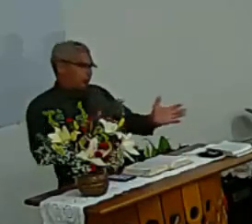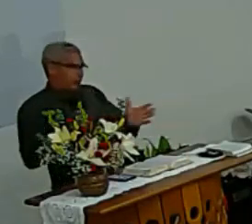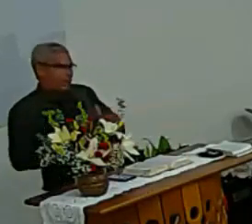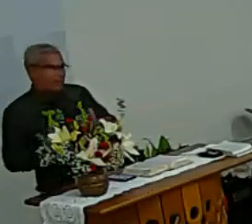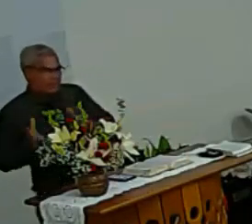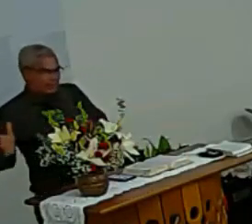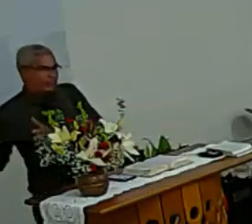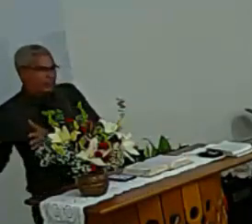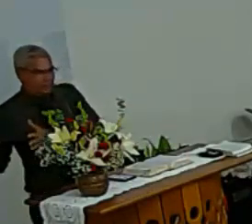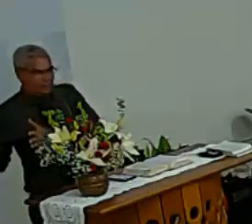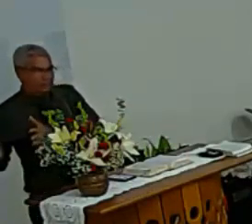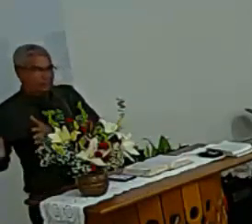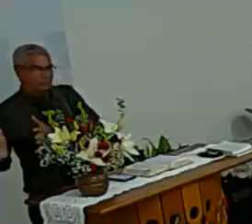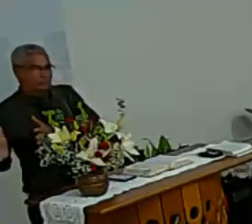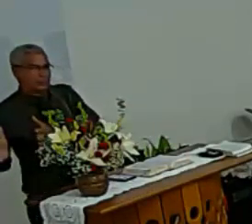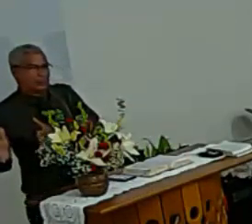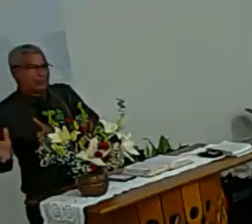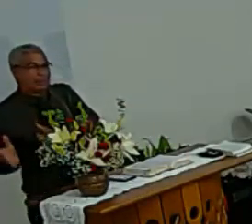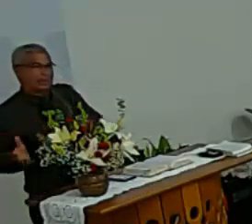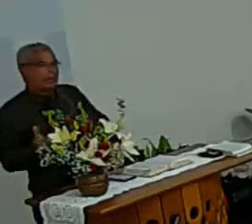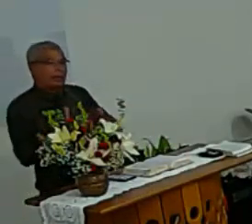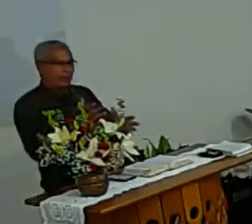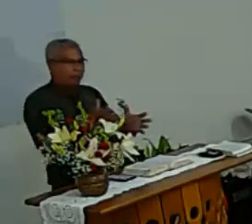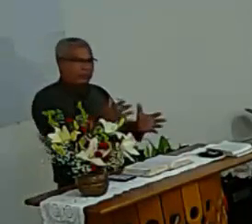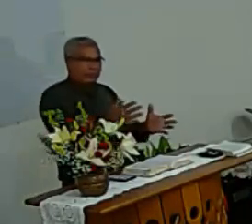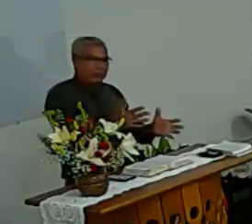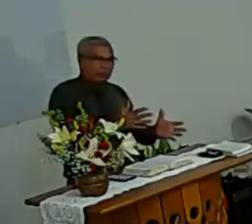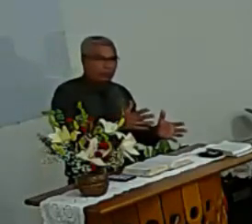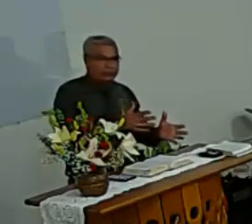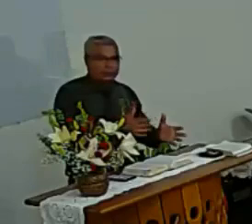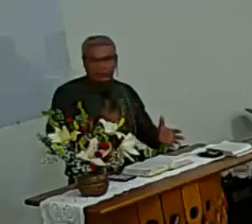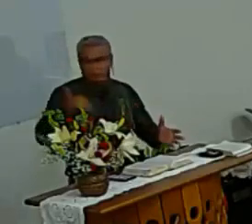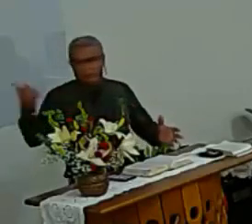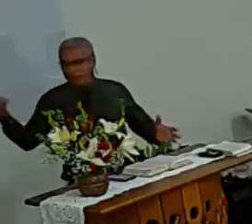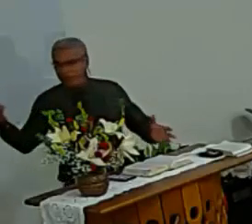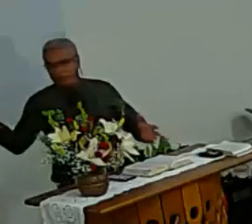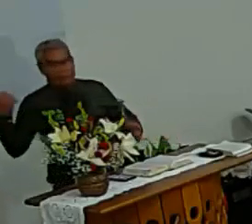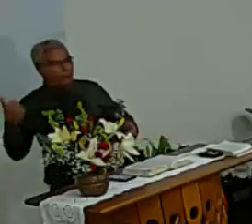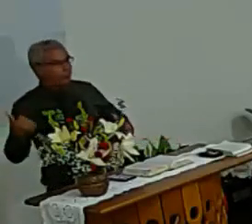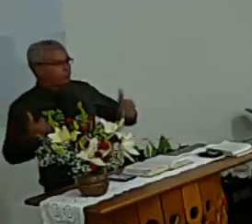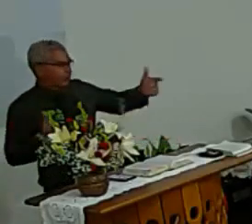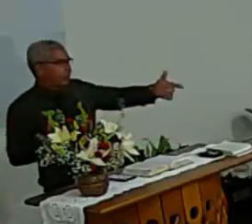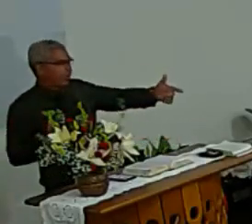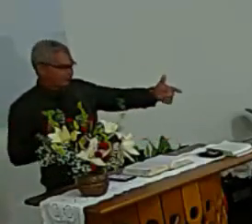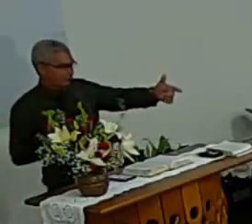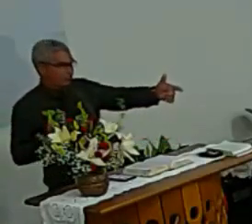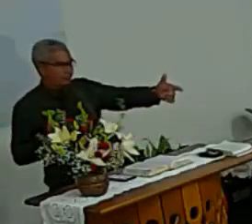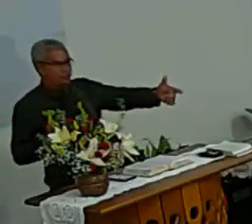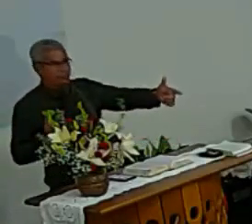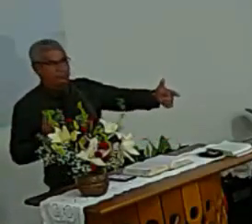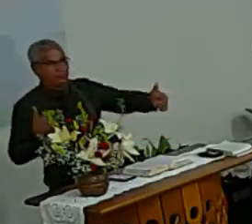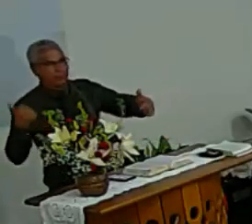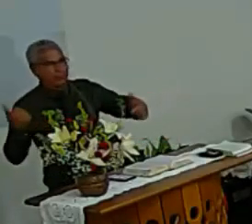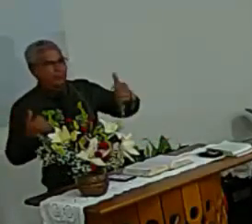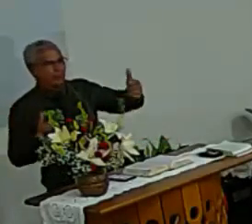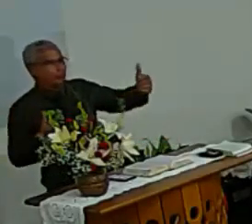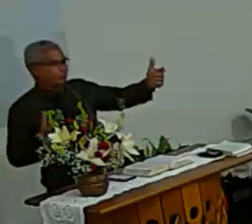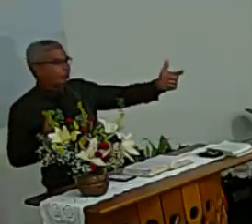is the time of the payment. He is the one that called. But when is the time for the